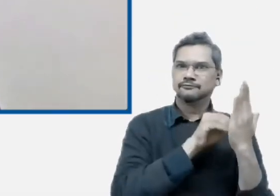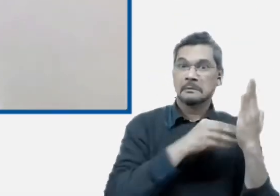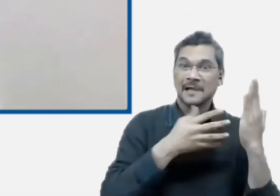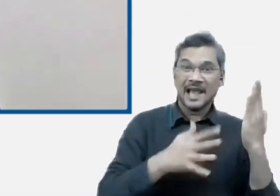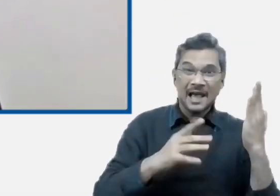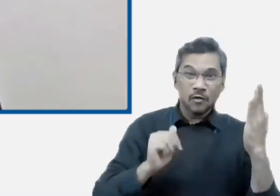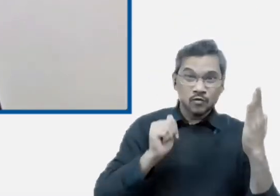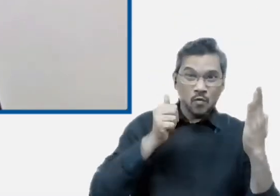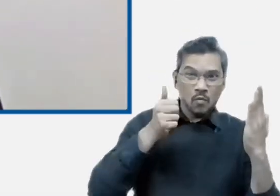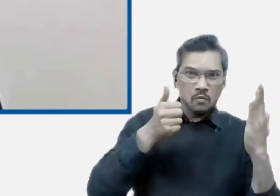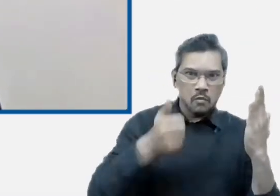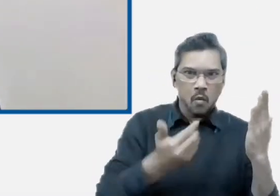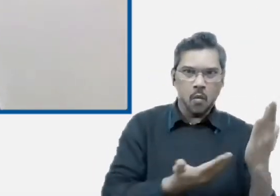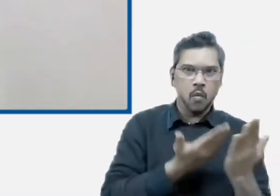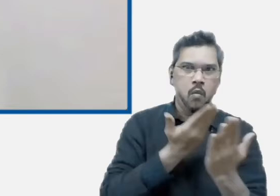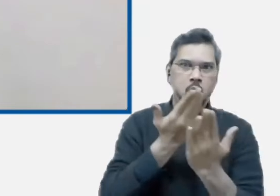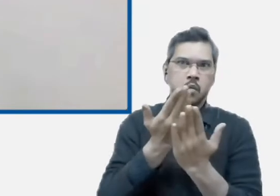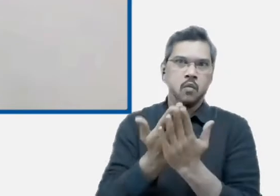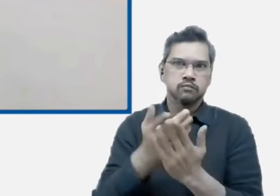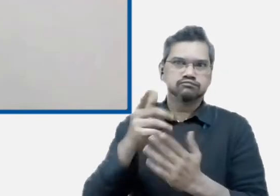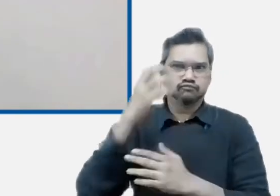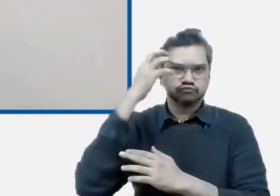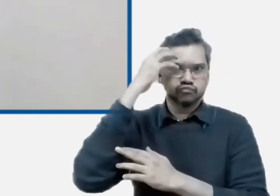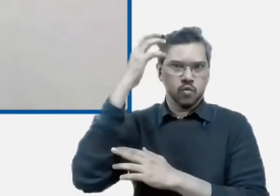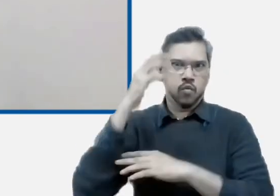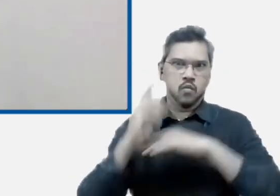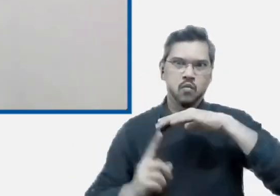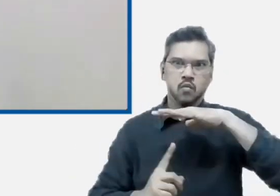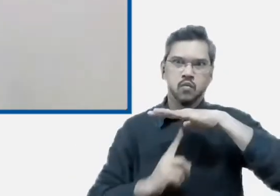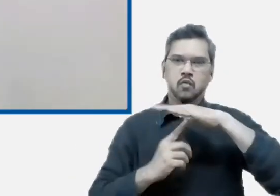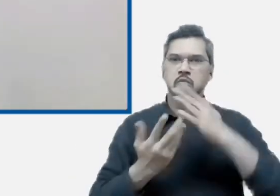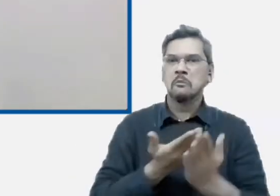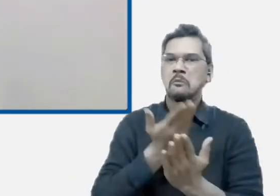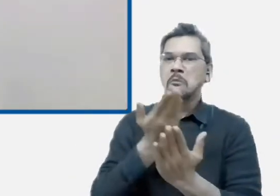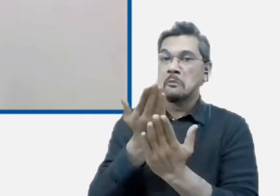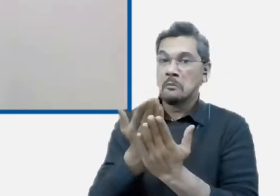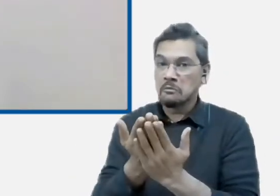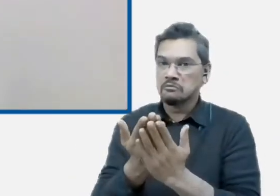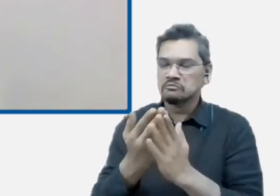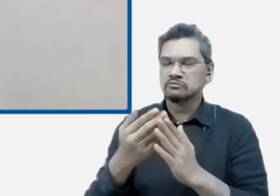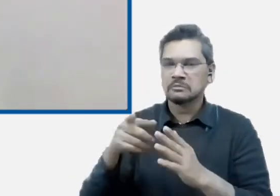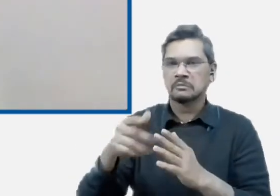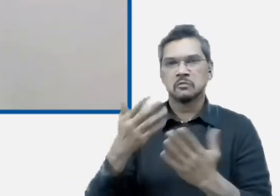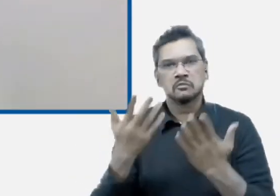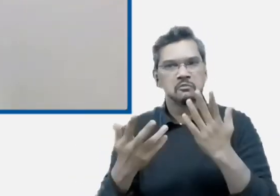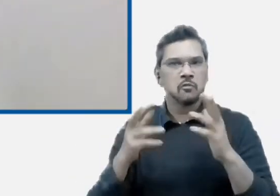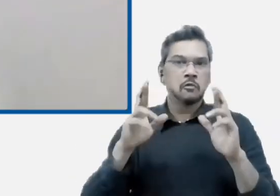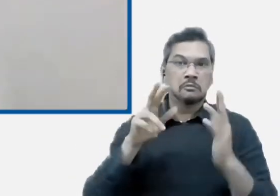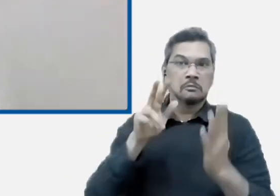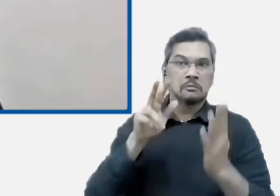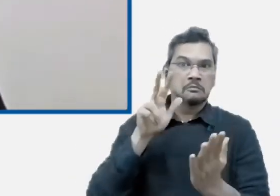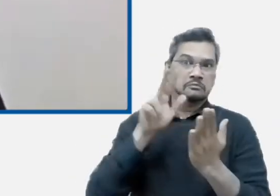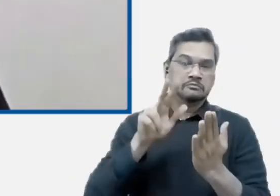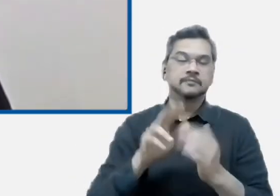it as is. Before I go to the first speaker to present the